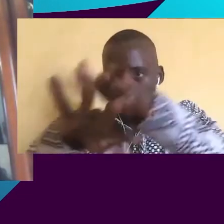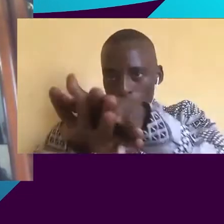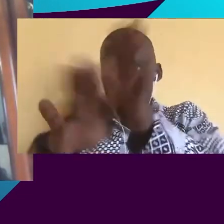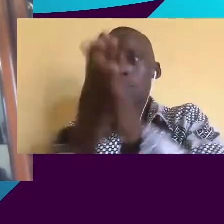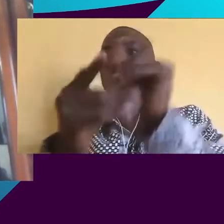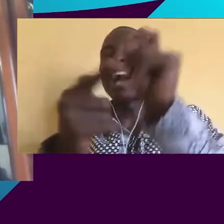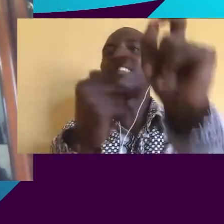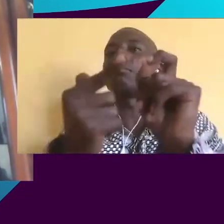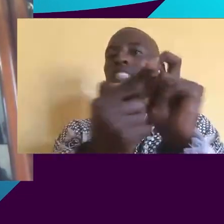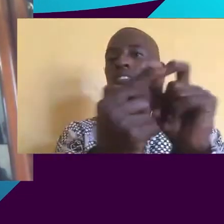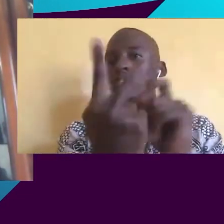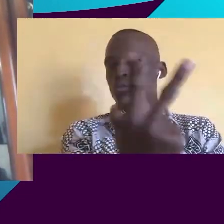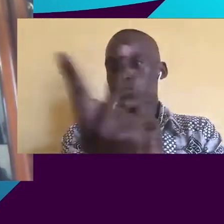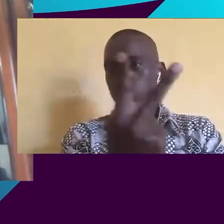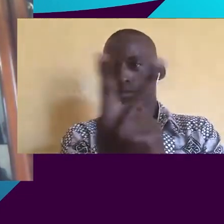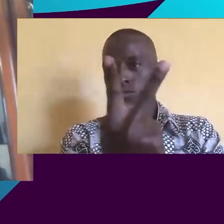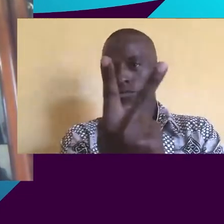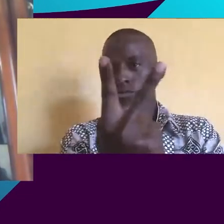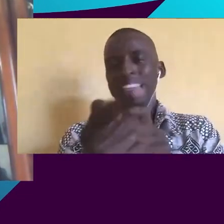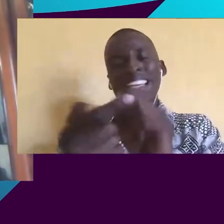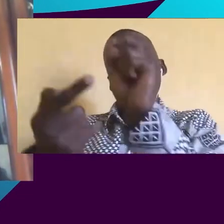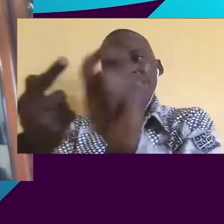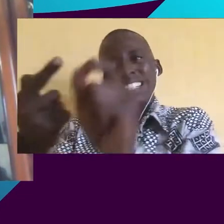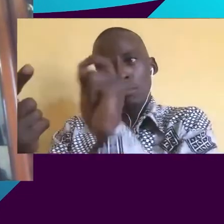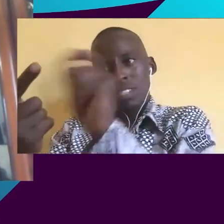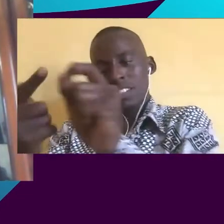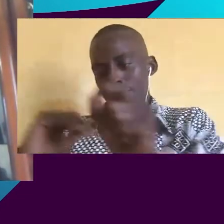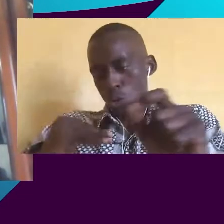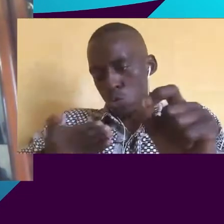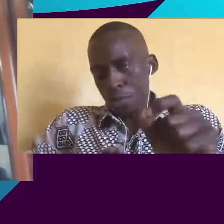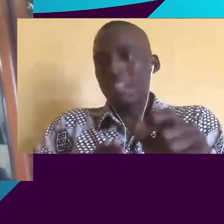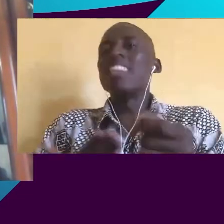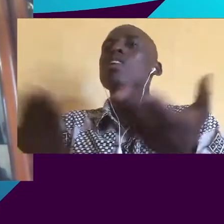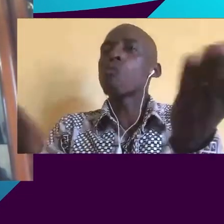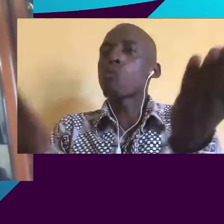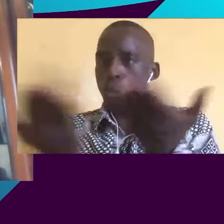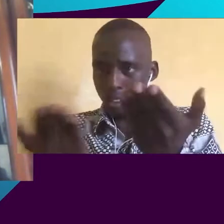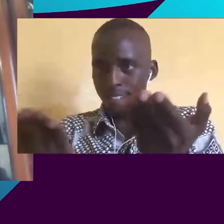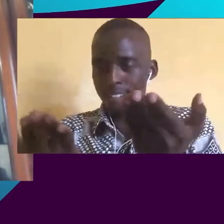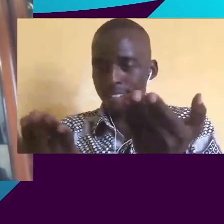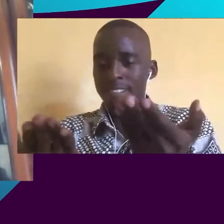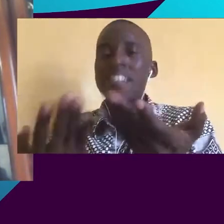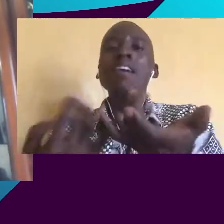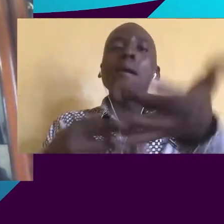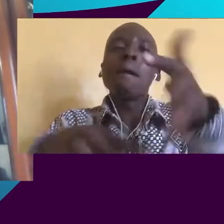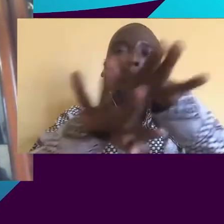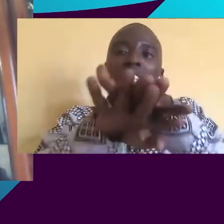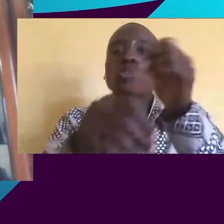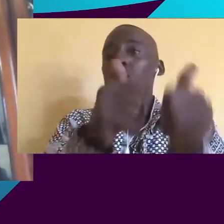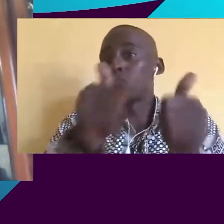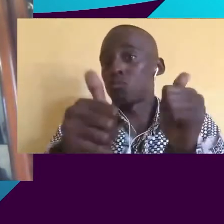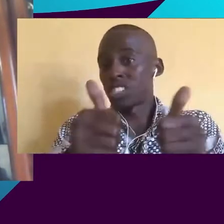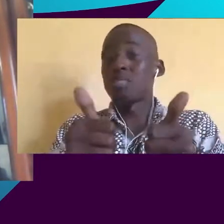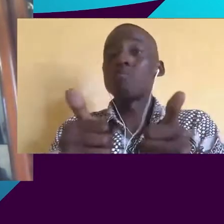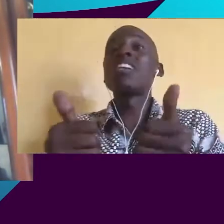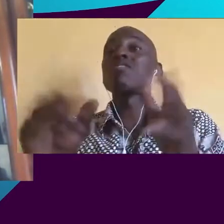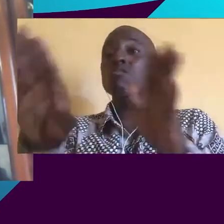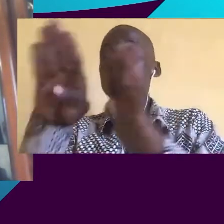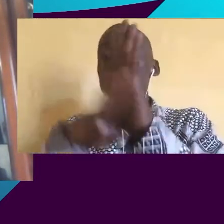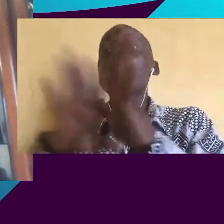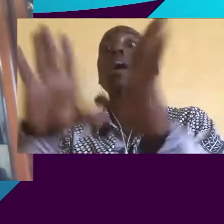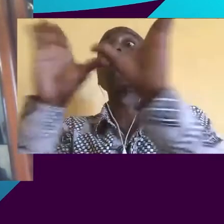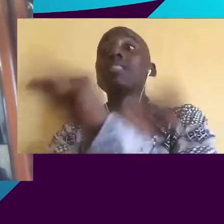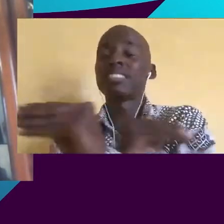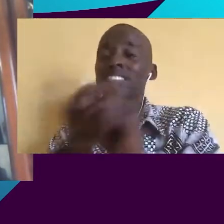to say specifically, I'm targeting the girl child? Those kind of programs are not there in most of the